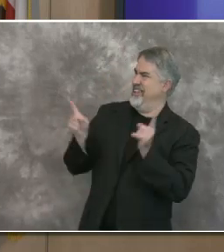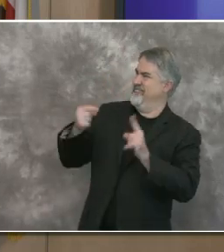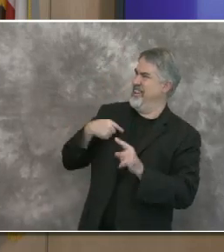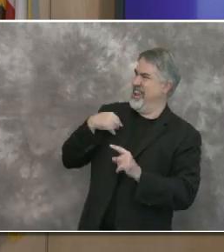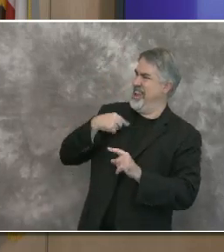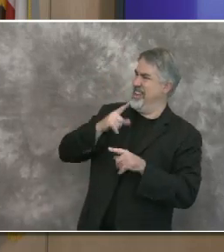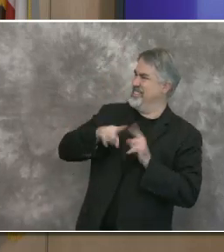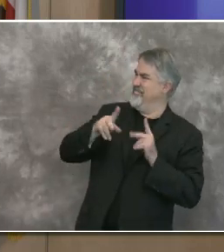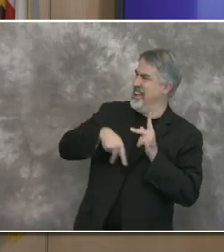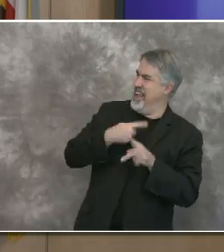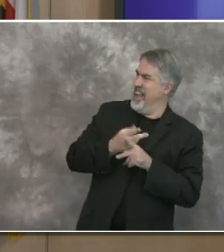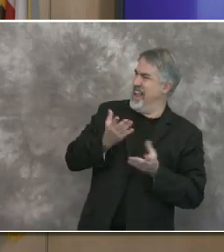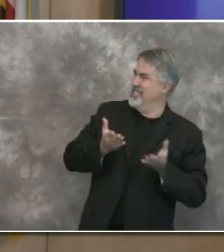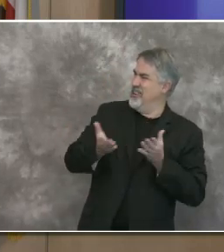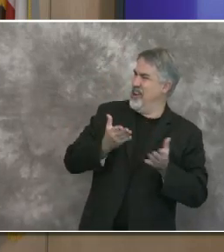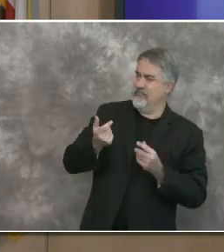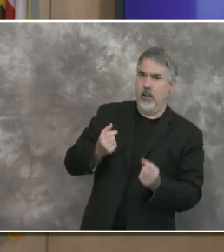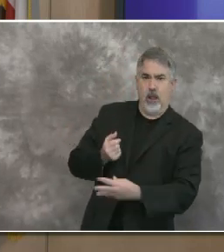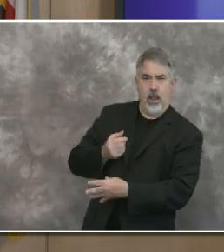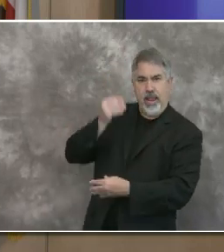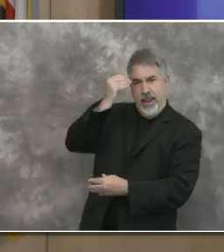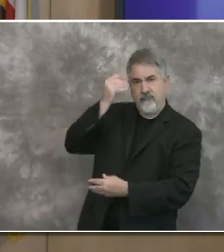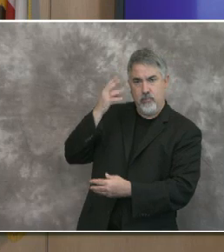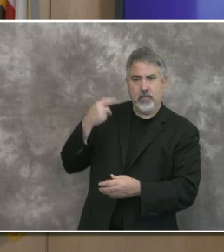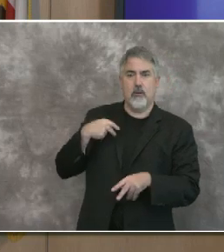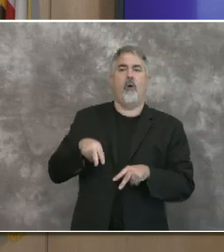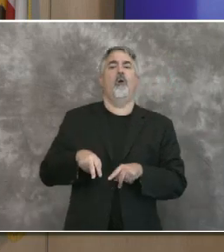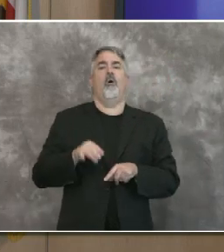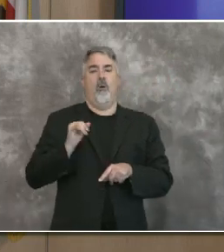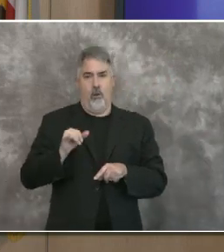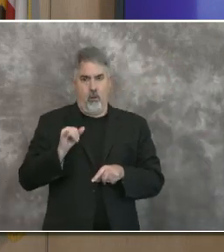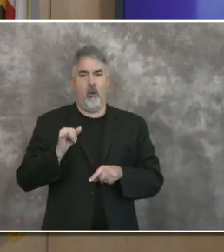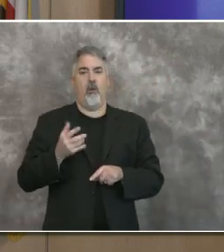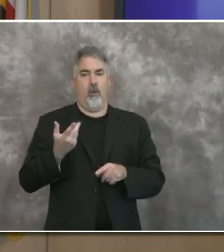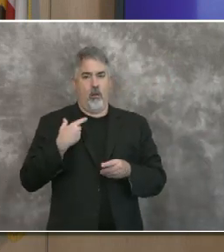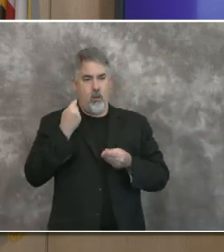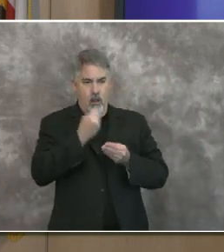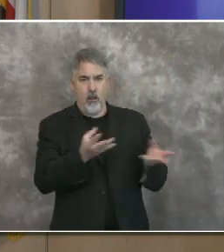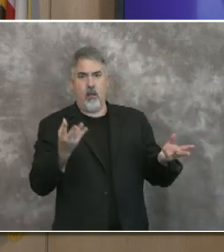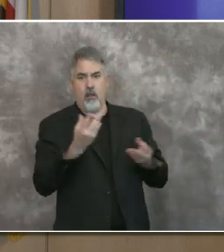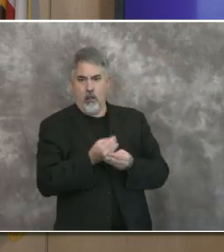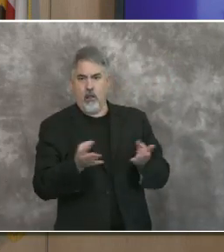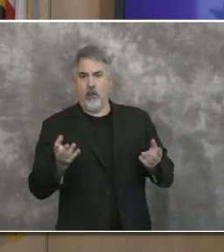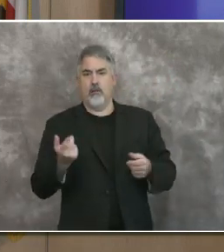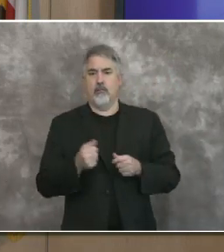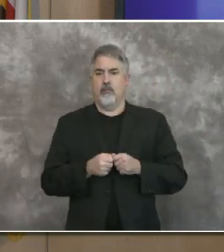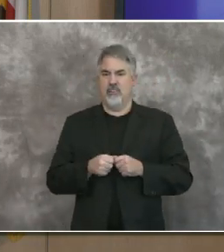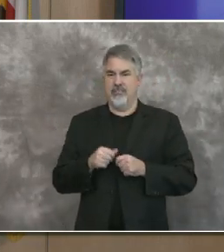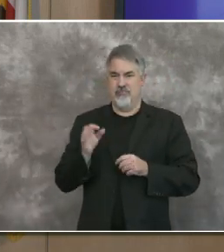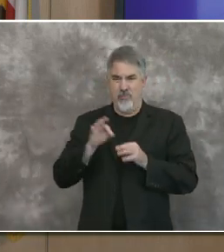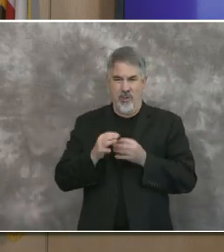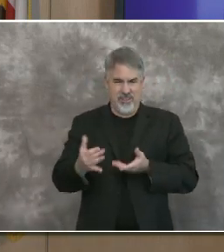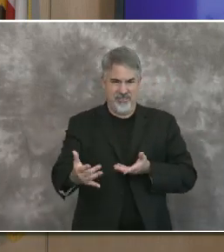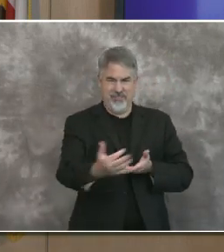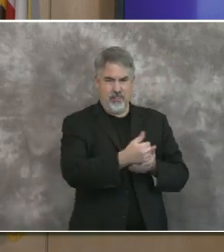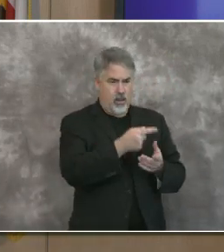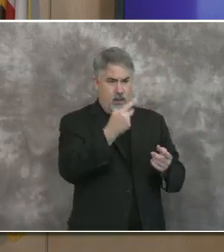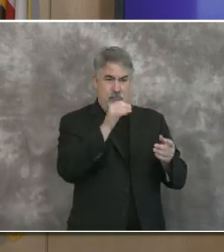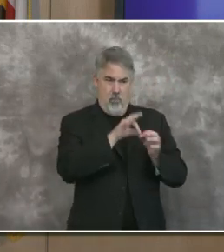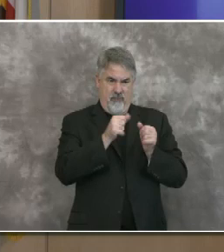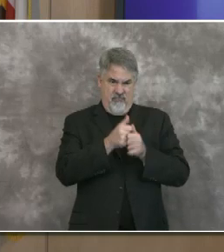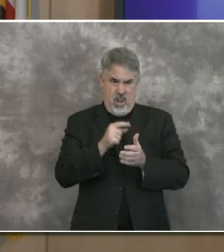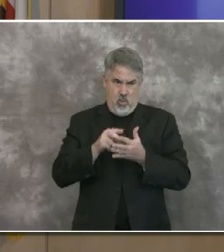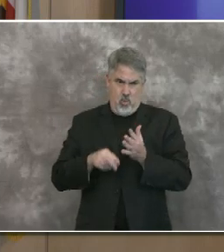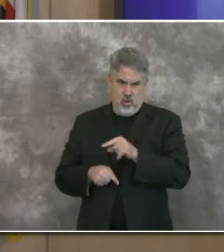as possible. And so the state has shared guidelines. These are guidelines for folks to consider, but they can work those guidelines into